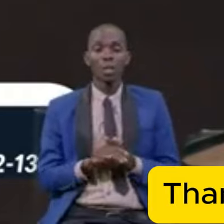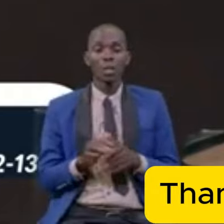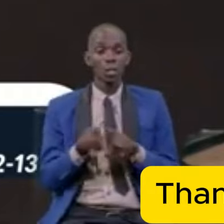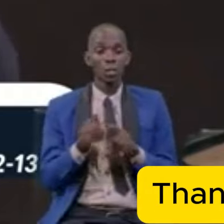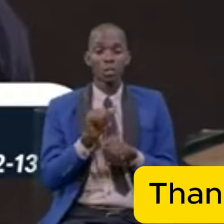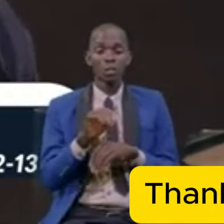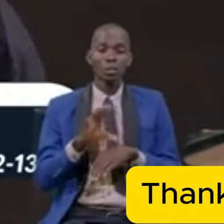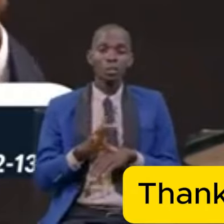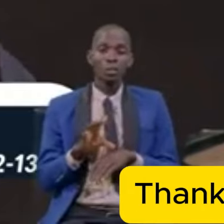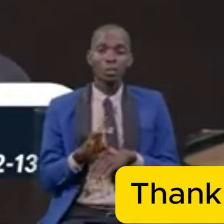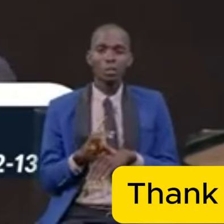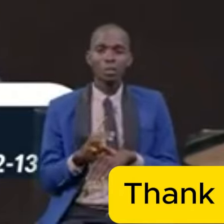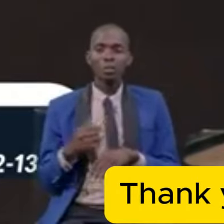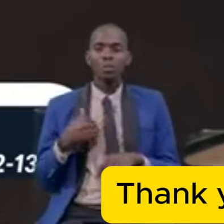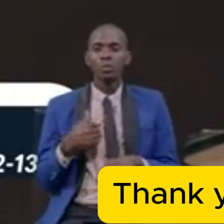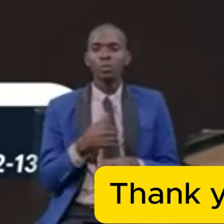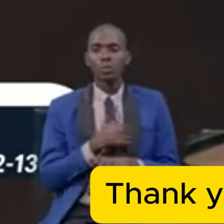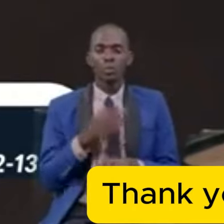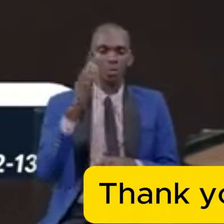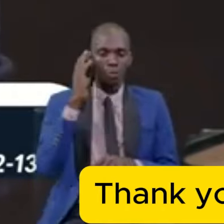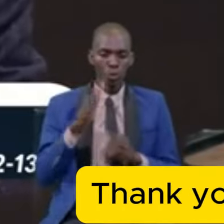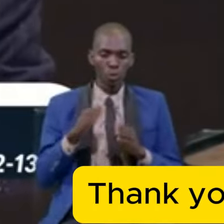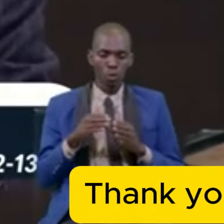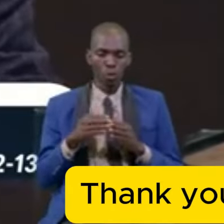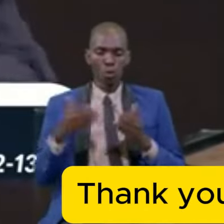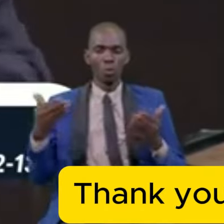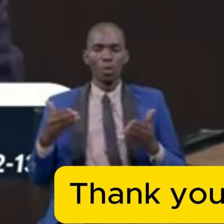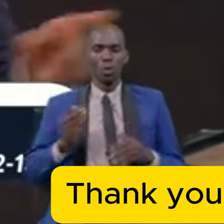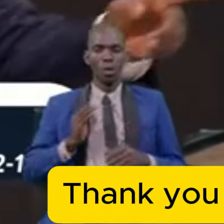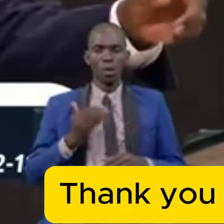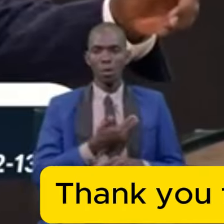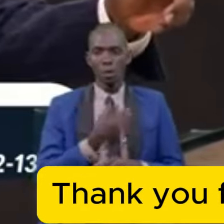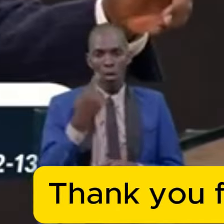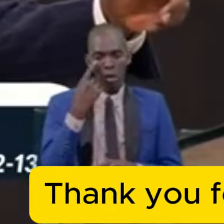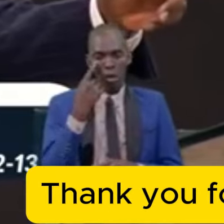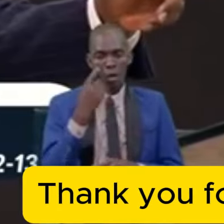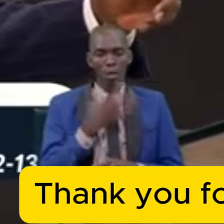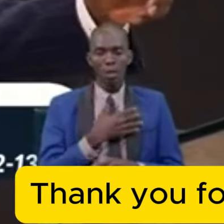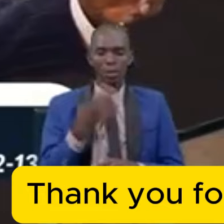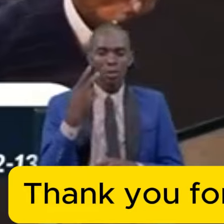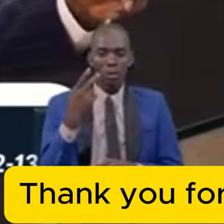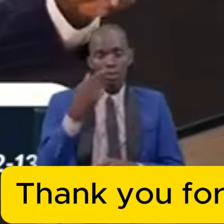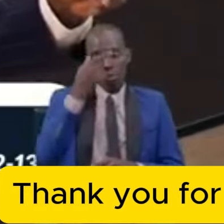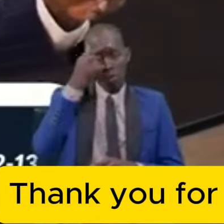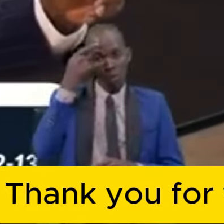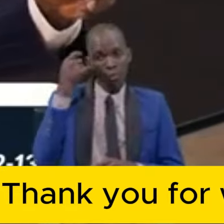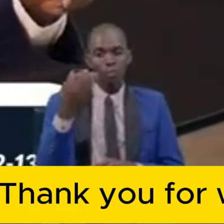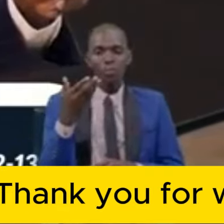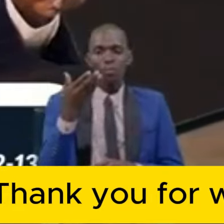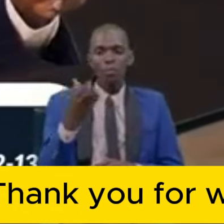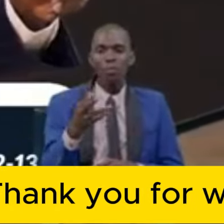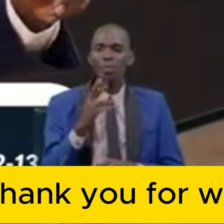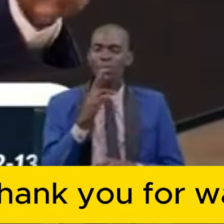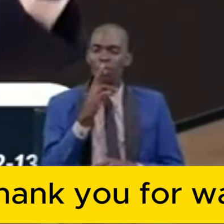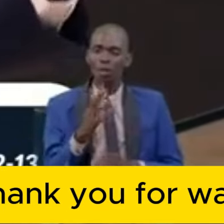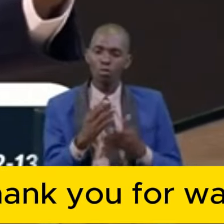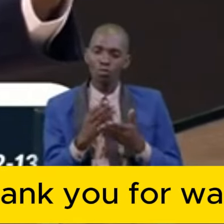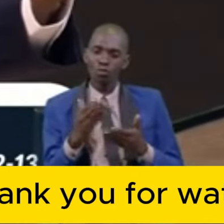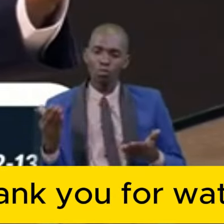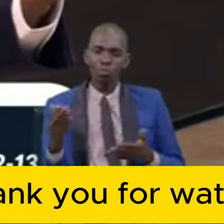church, we should open our eyes and see, because there are certain